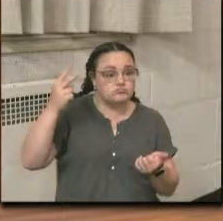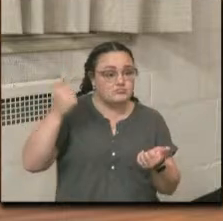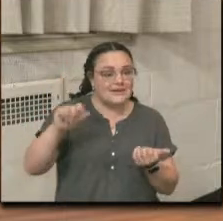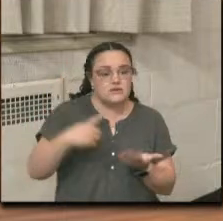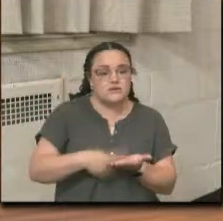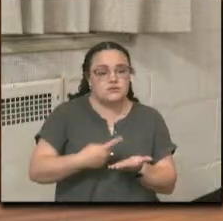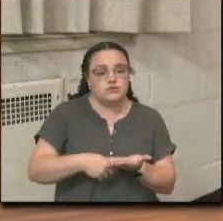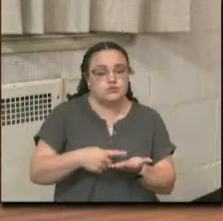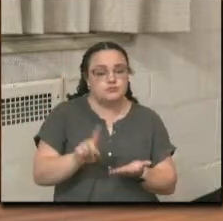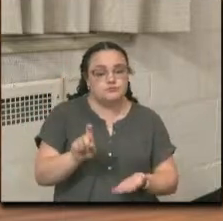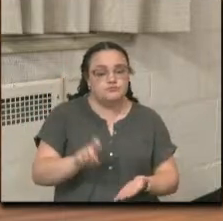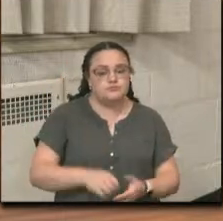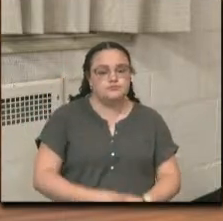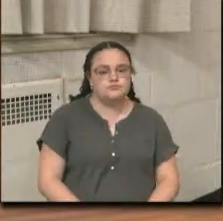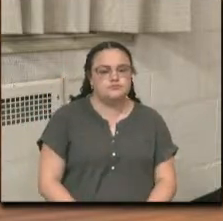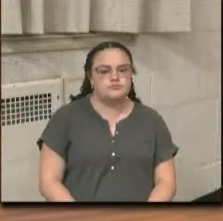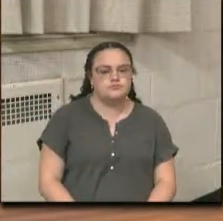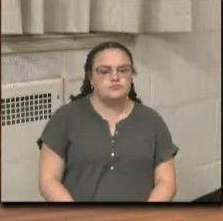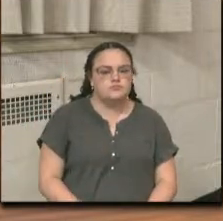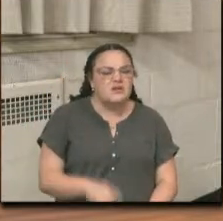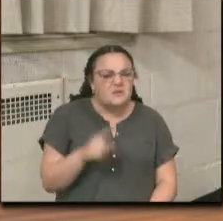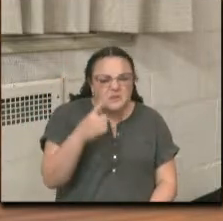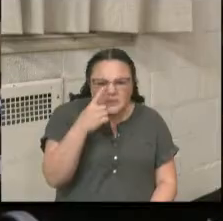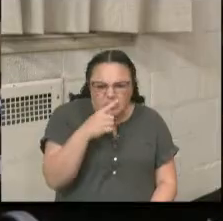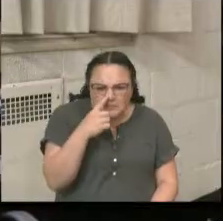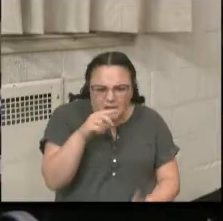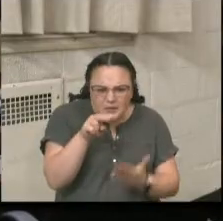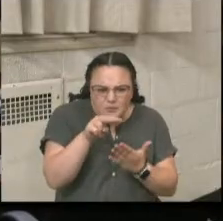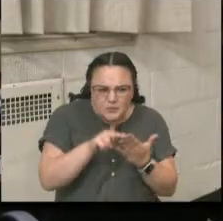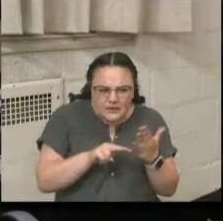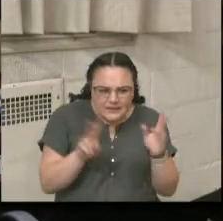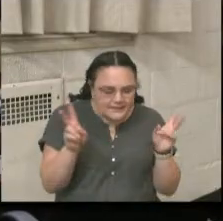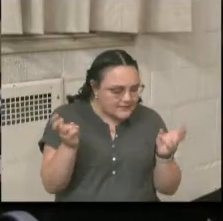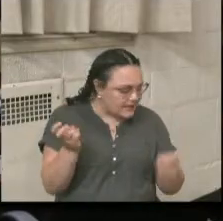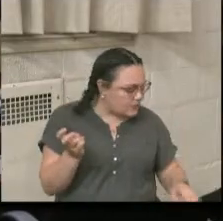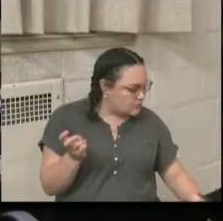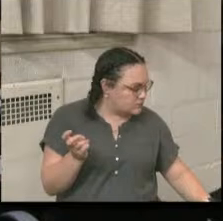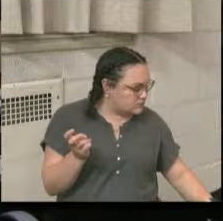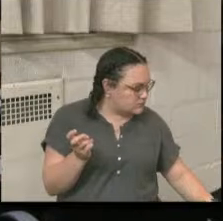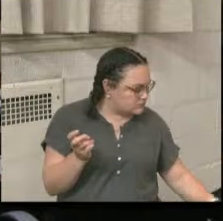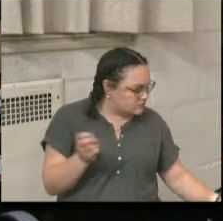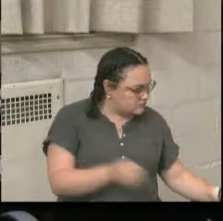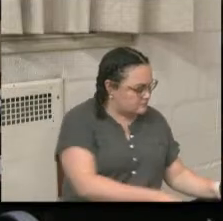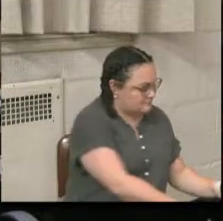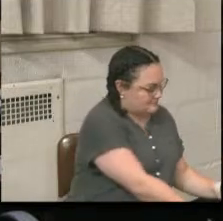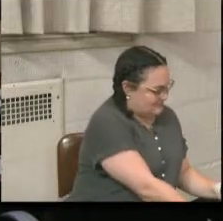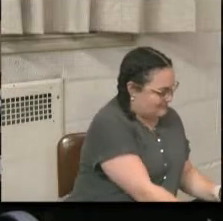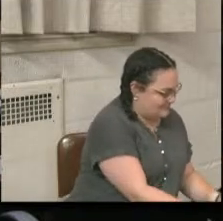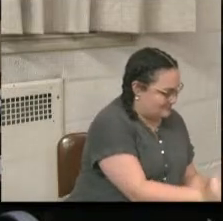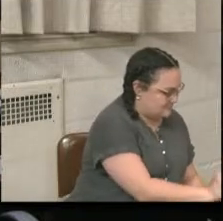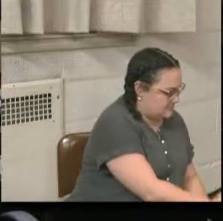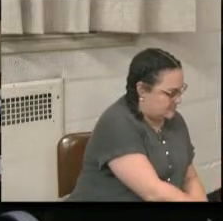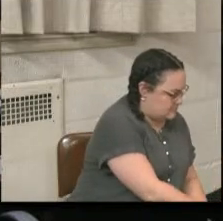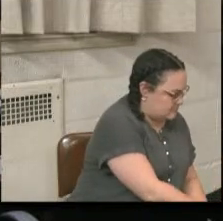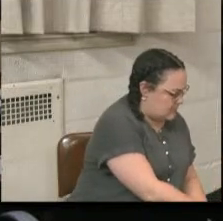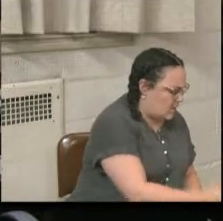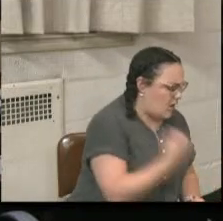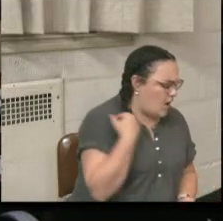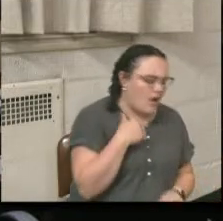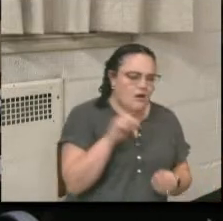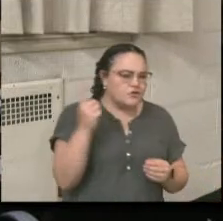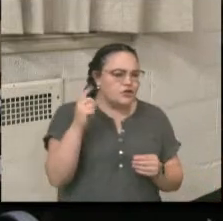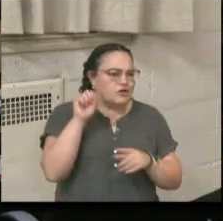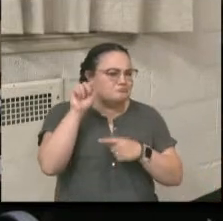discussion? We might want to just read the titles. I know it's a Oh, lot. okay. You read them. Yeah. Thank you. We're just going to read these